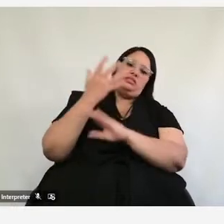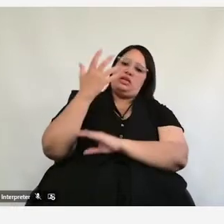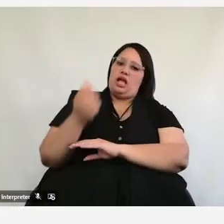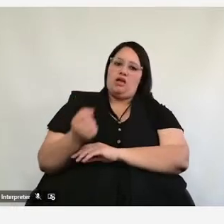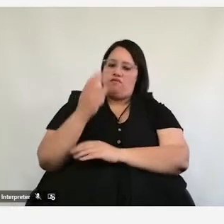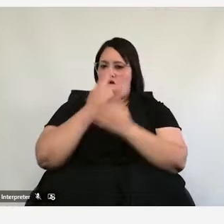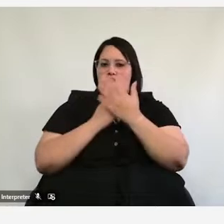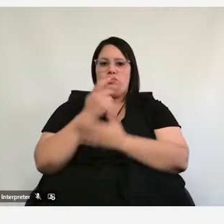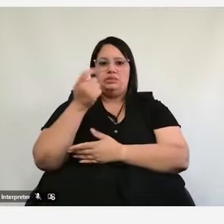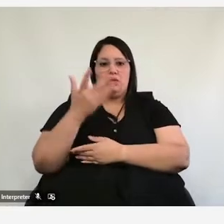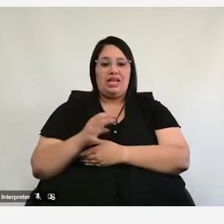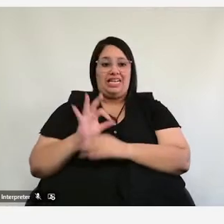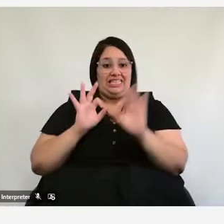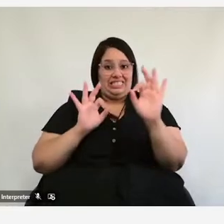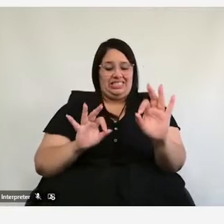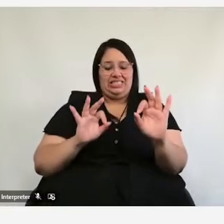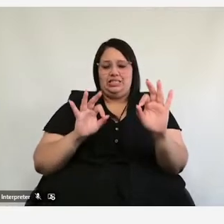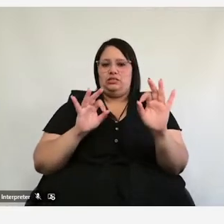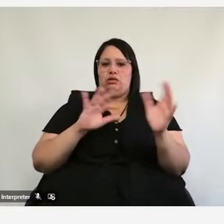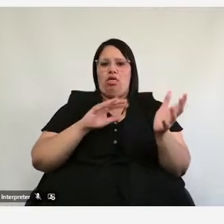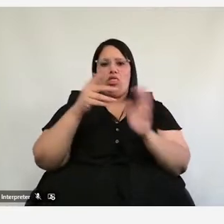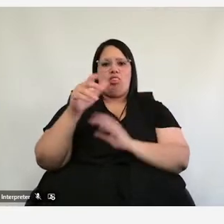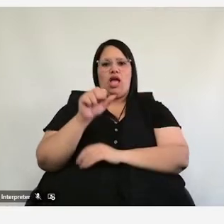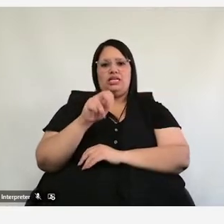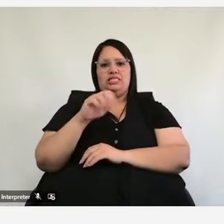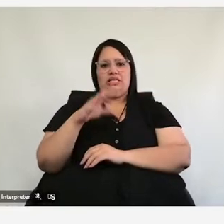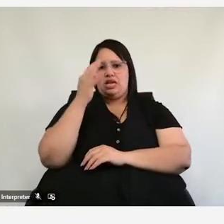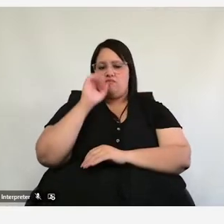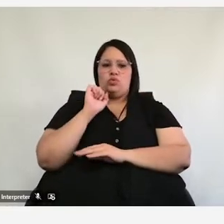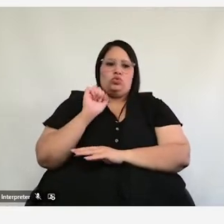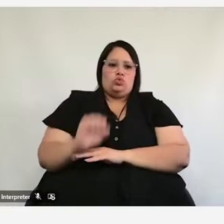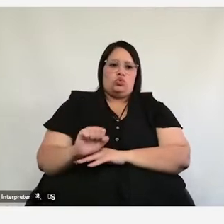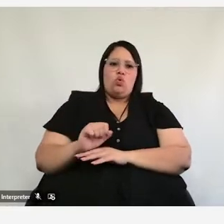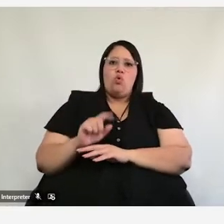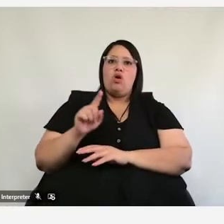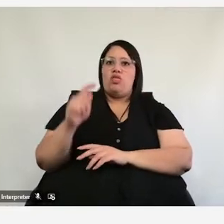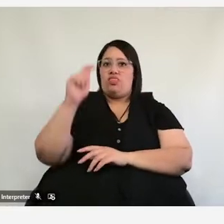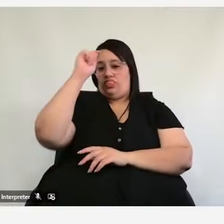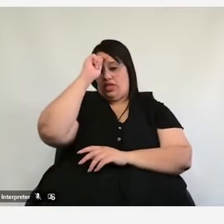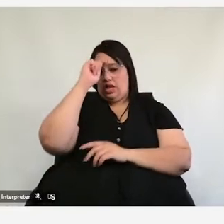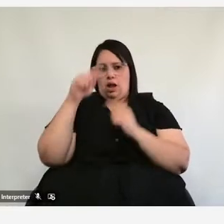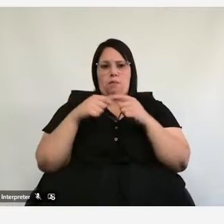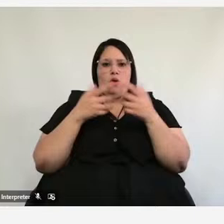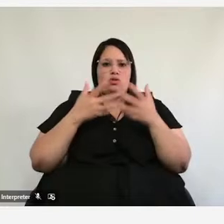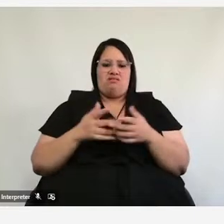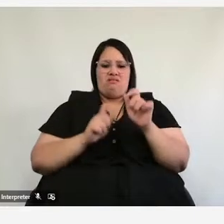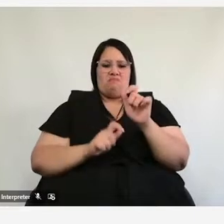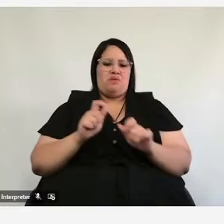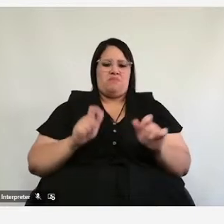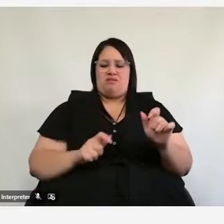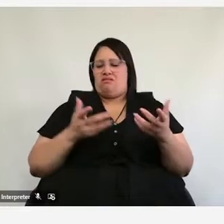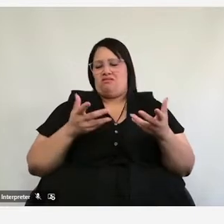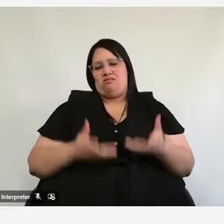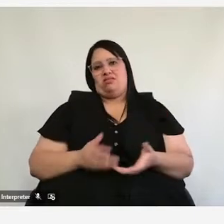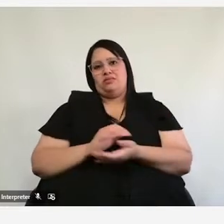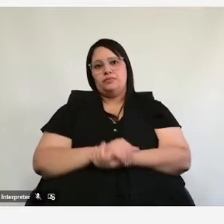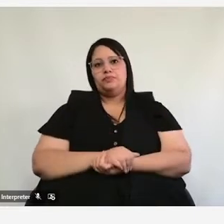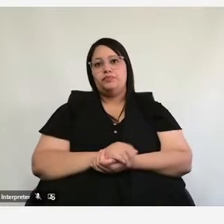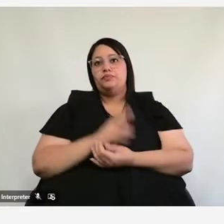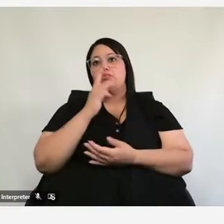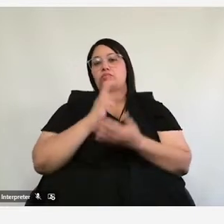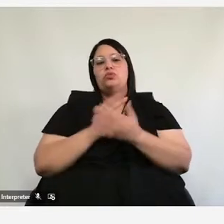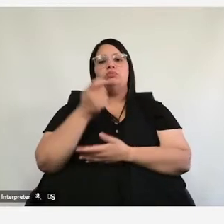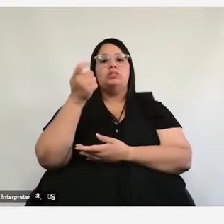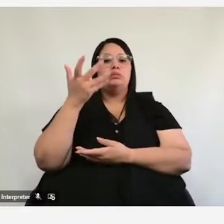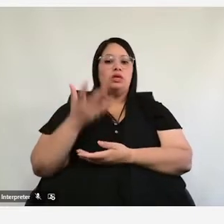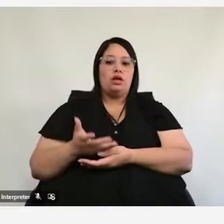Speaker. That is how pathetic the ANC government is. That is what they think about the residents of South Africa. Order, members. Honourable